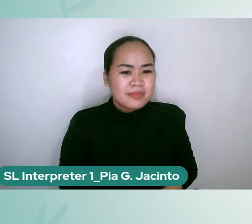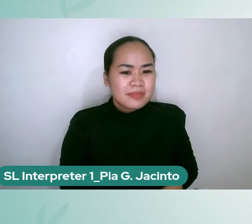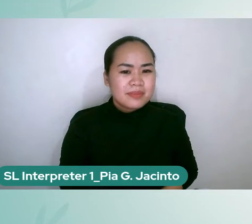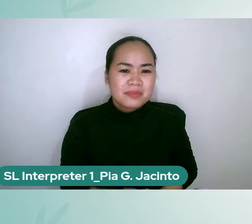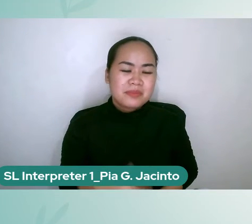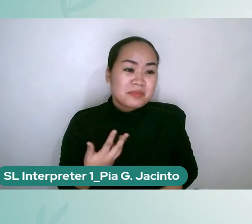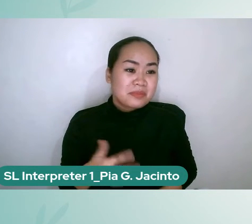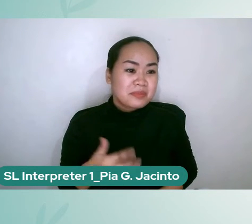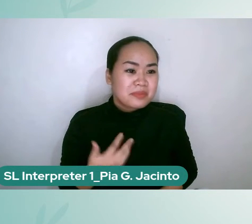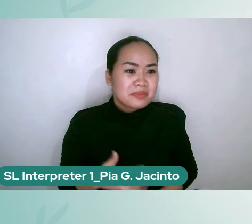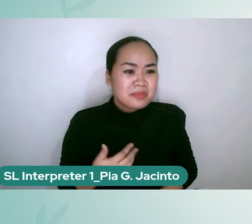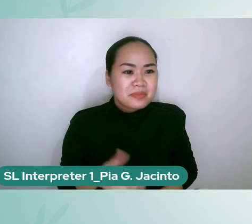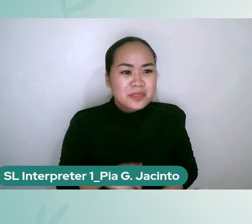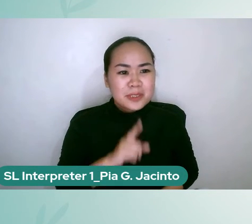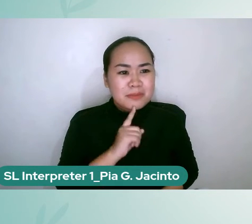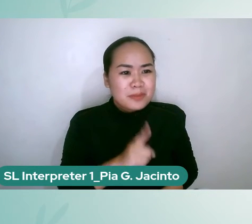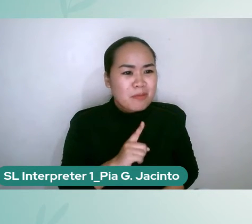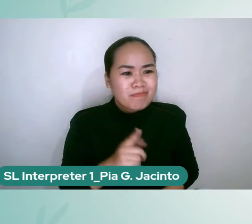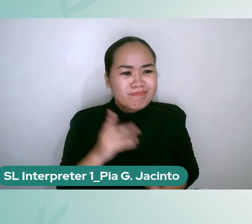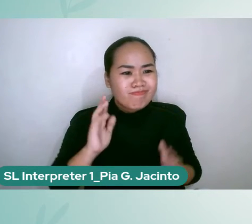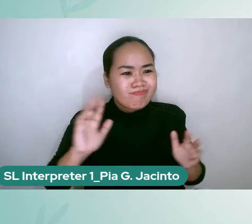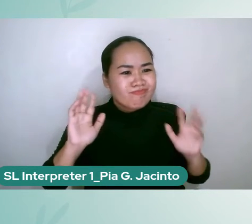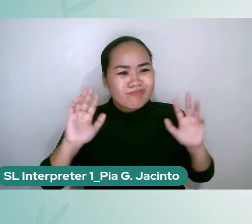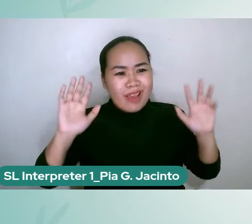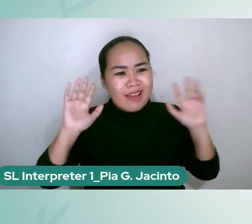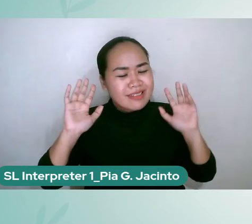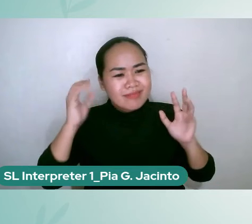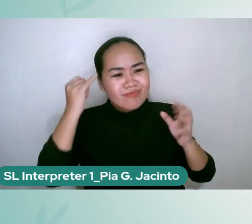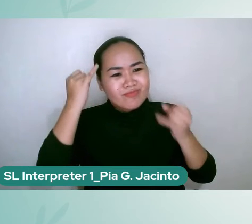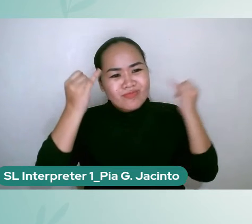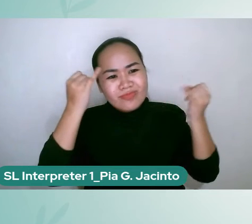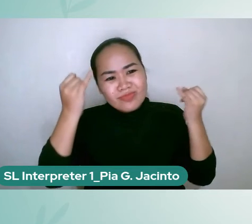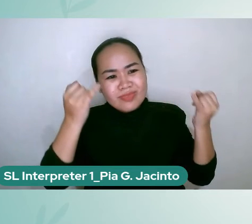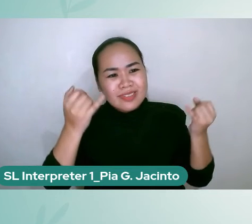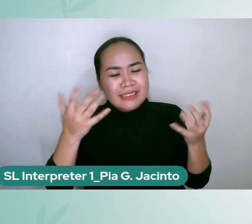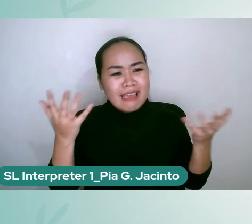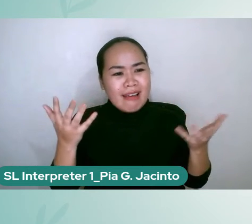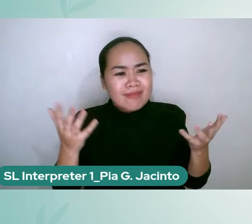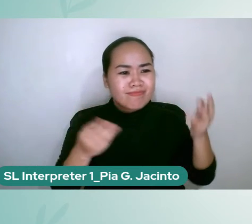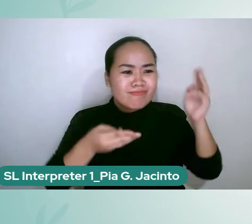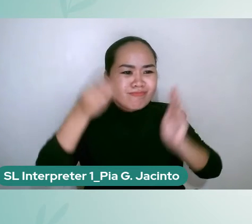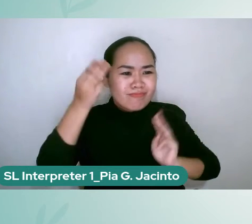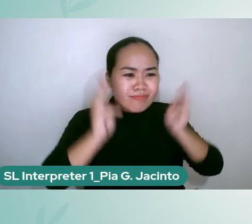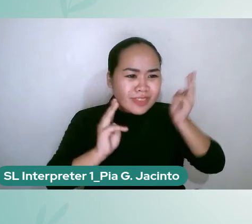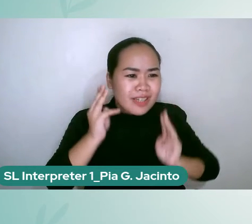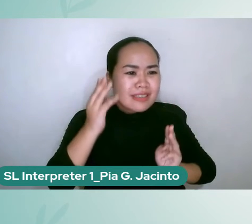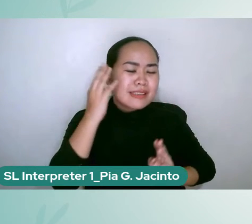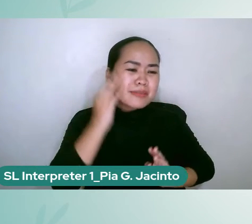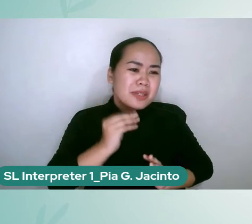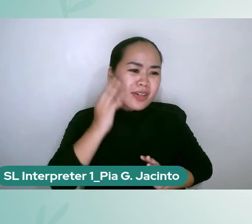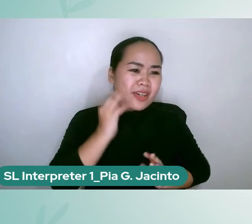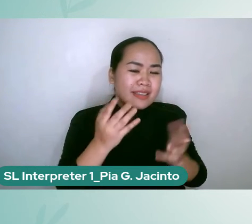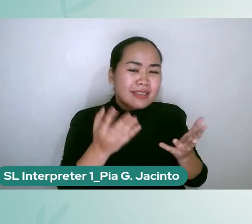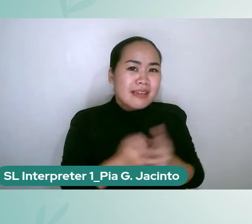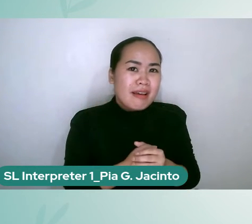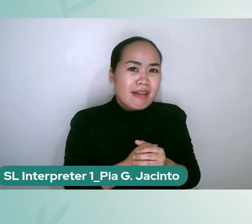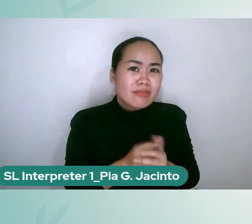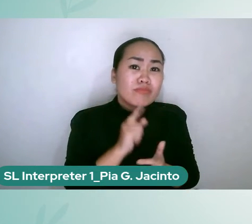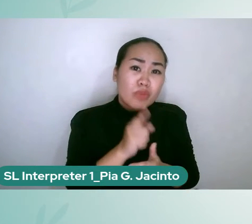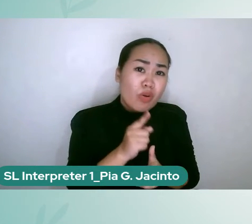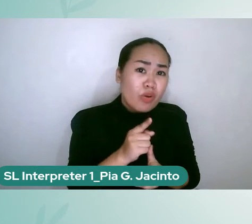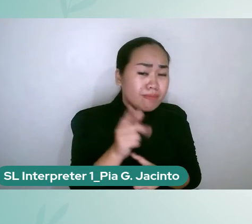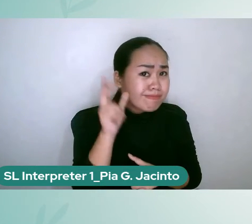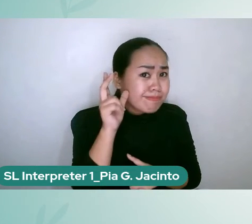Well, that was quite an amazing insight into Malaysia's experience. I just heard